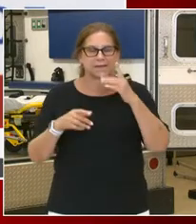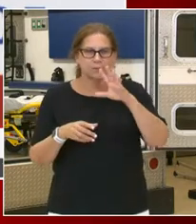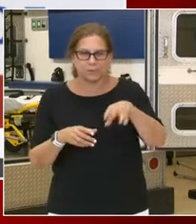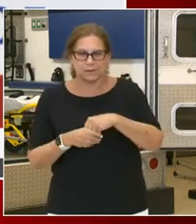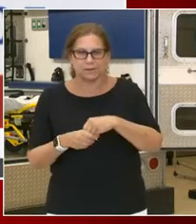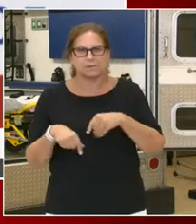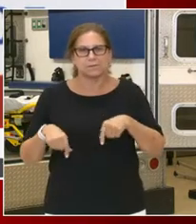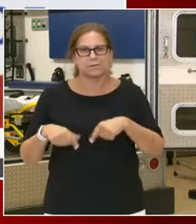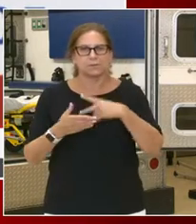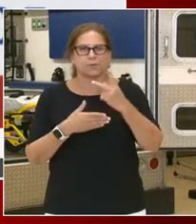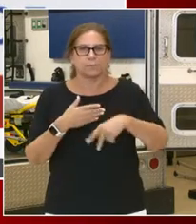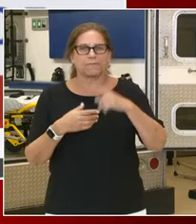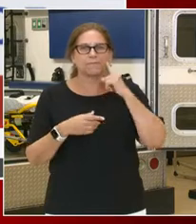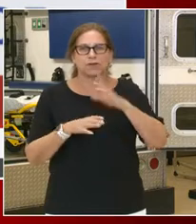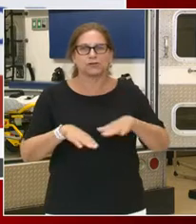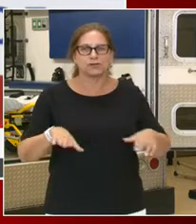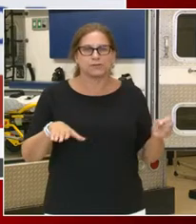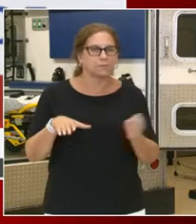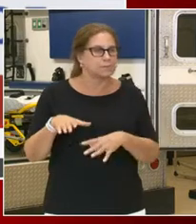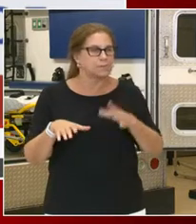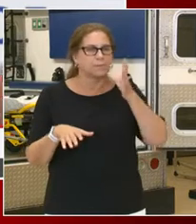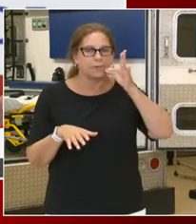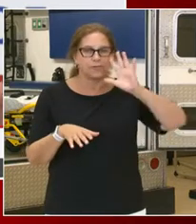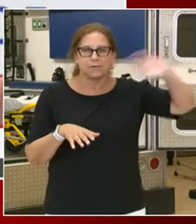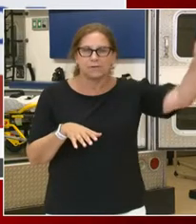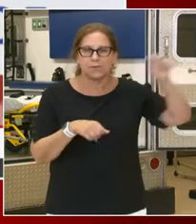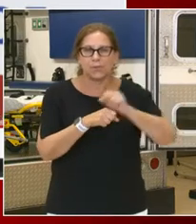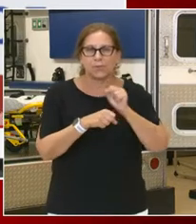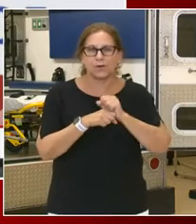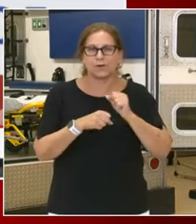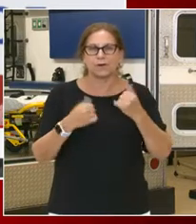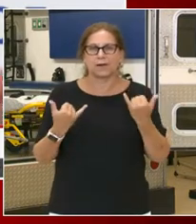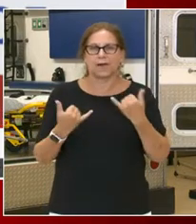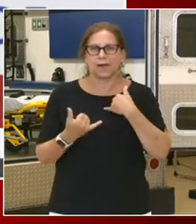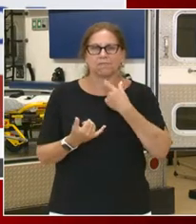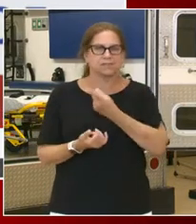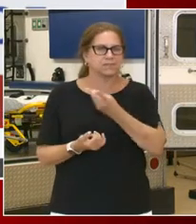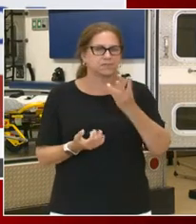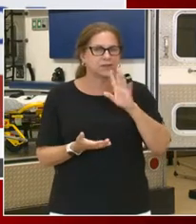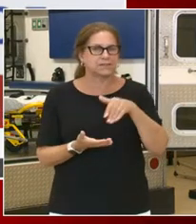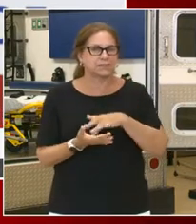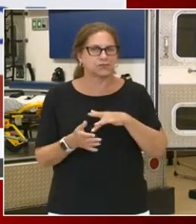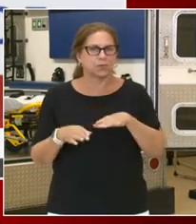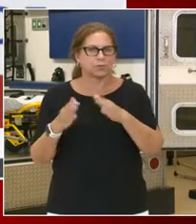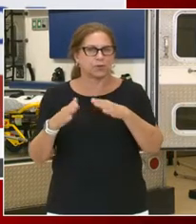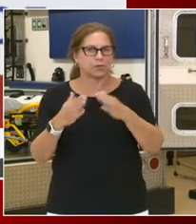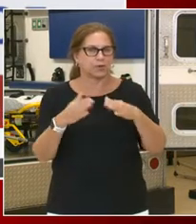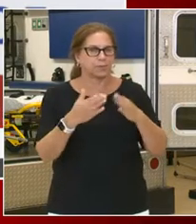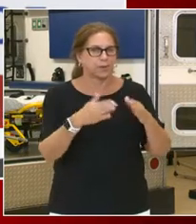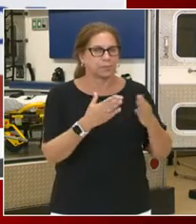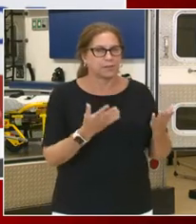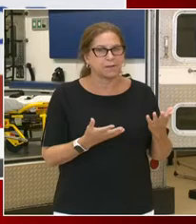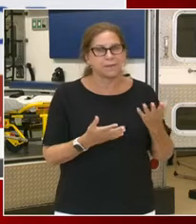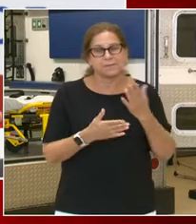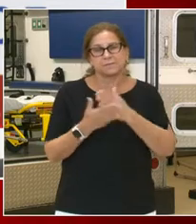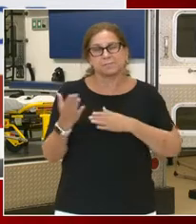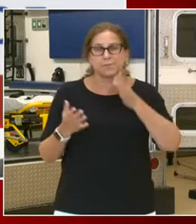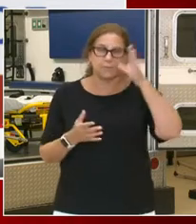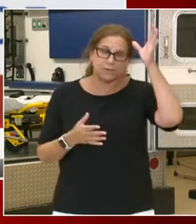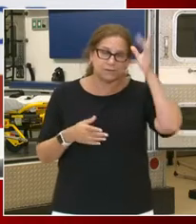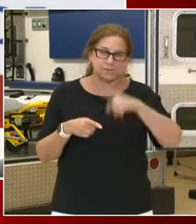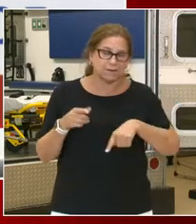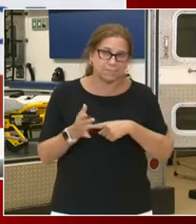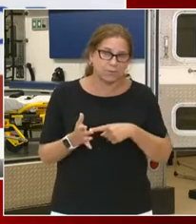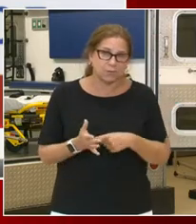So it's not the case that we can simply have centers open when there are children to go into the seats, but you have to have centers open with some vacant